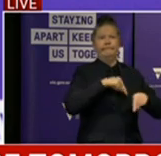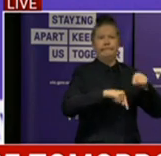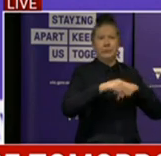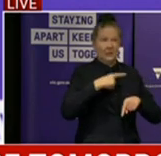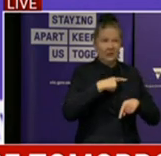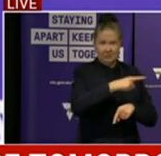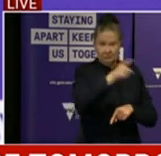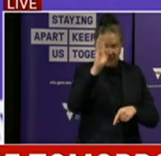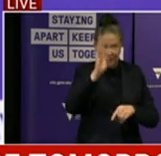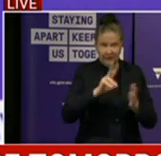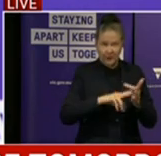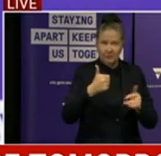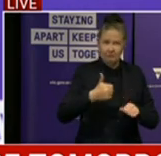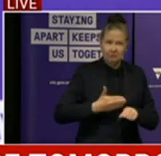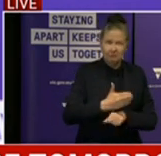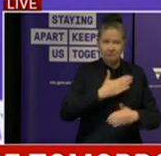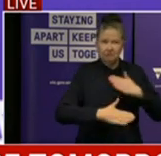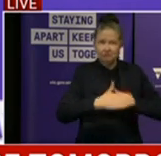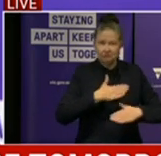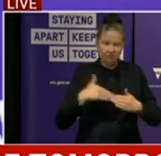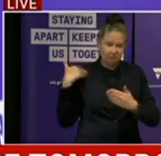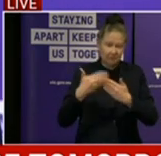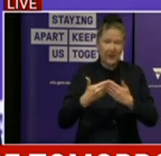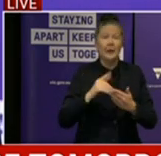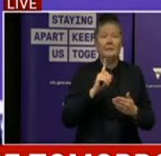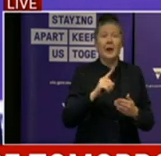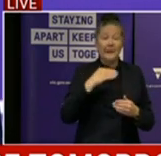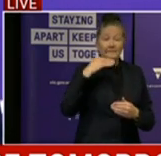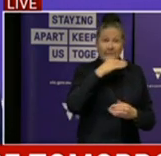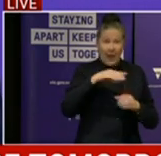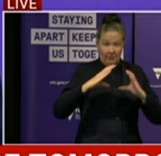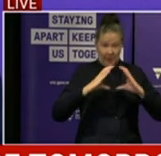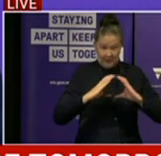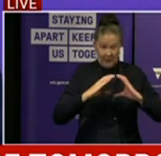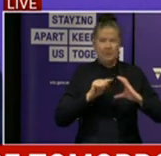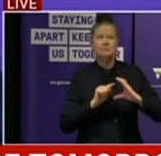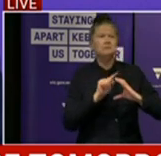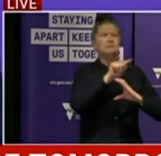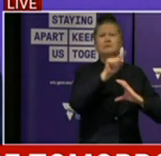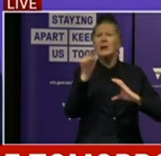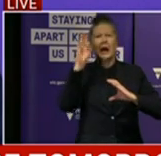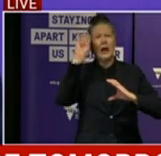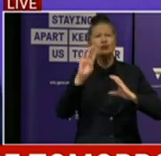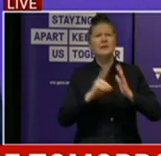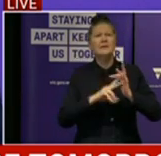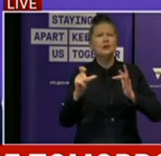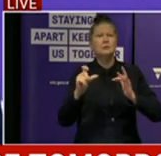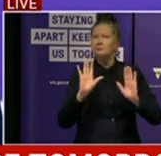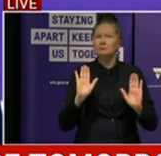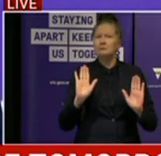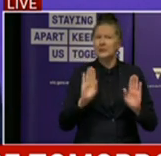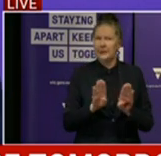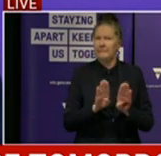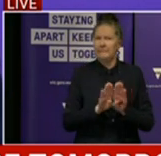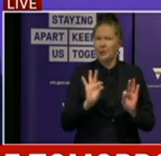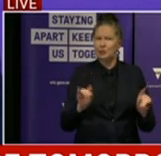have done. Just in terms of movement from Melbourne to regional Victoria, those reasons have not changed.